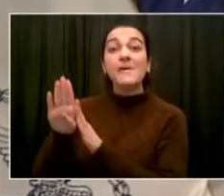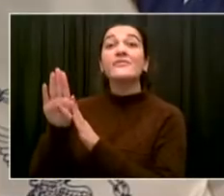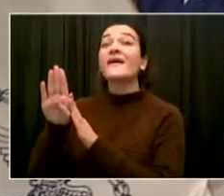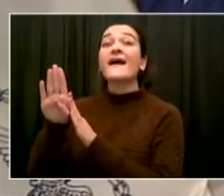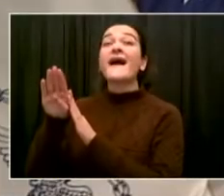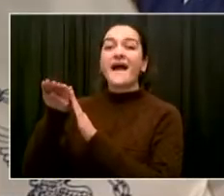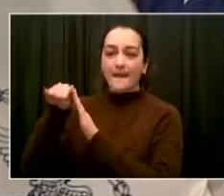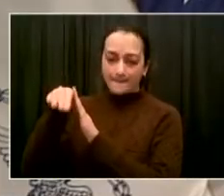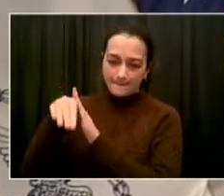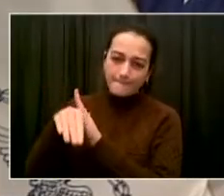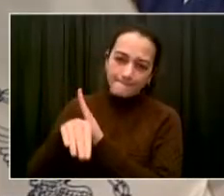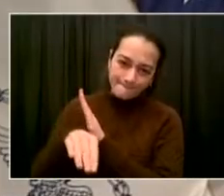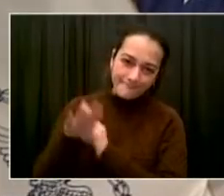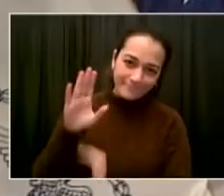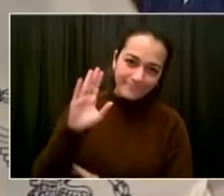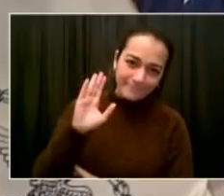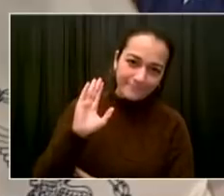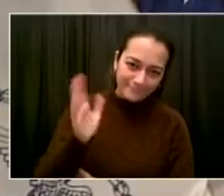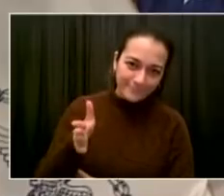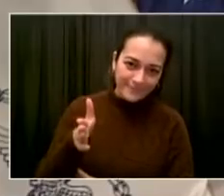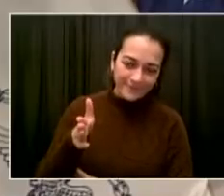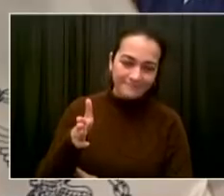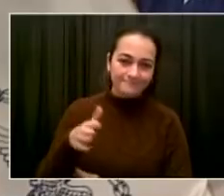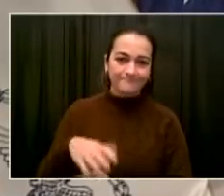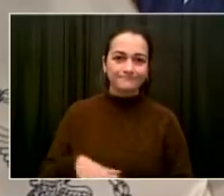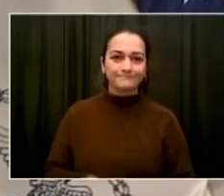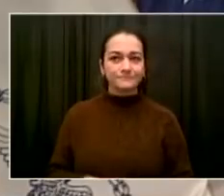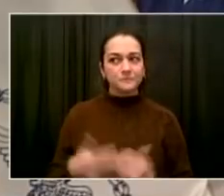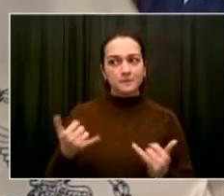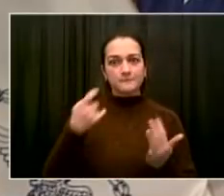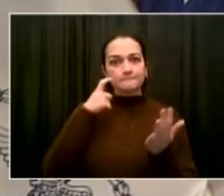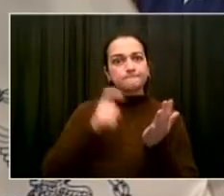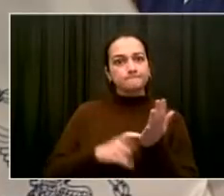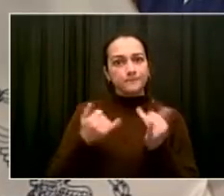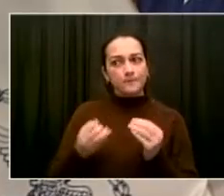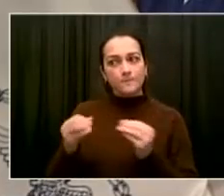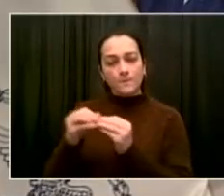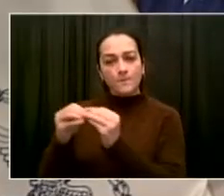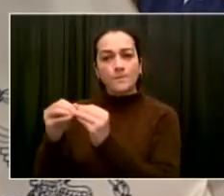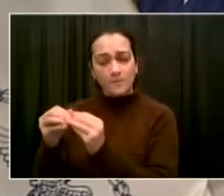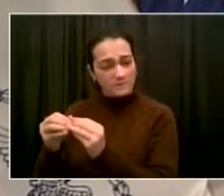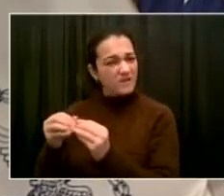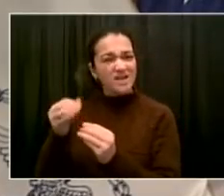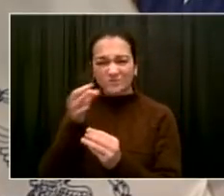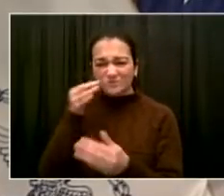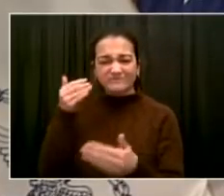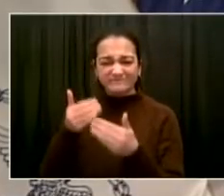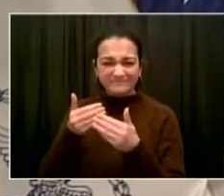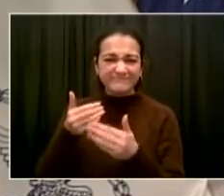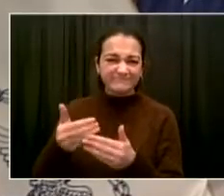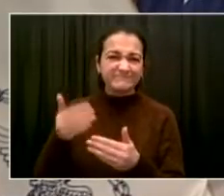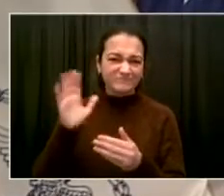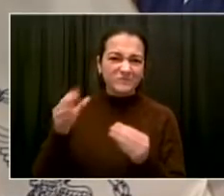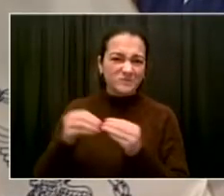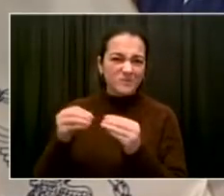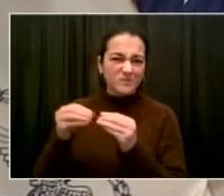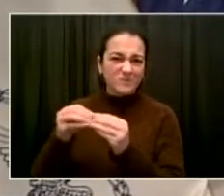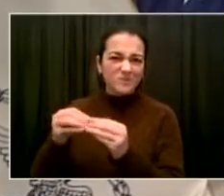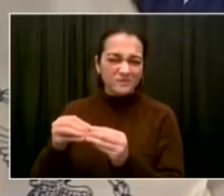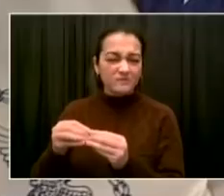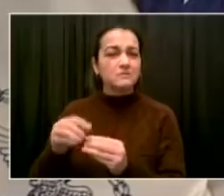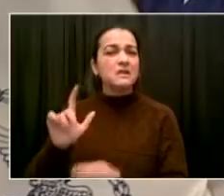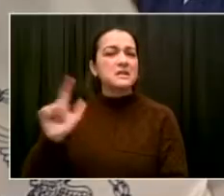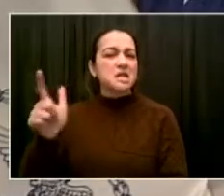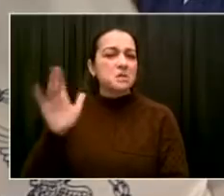we've seen previously. And then we expect, after a period of time, that it will dissipate. That's been